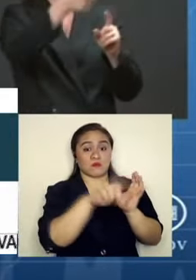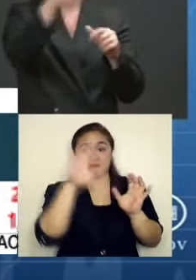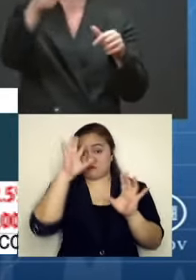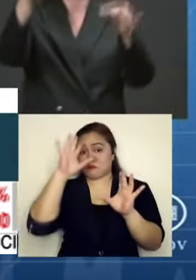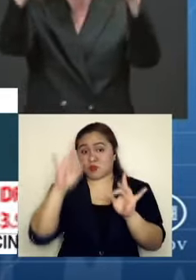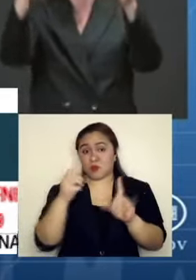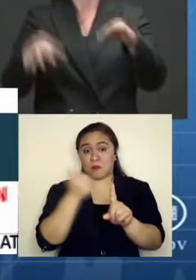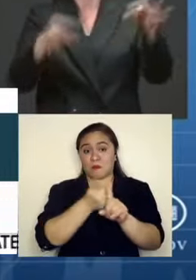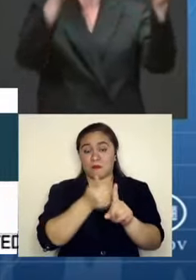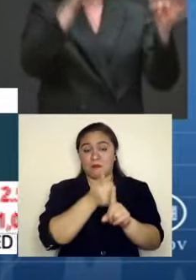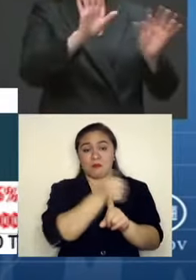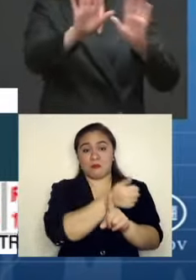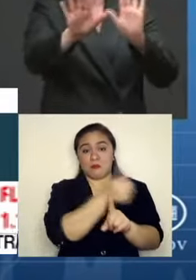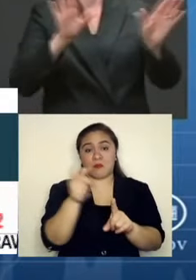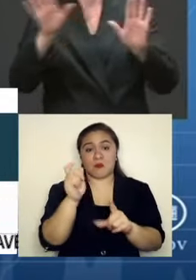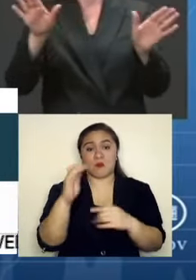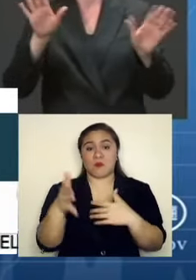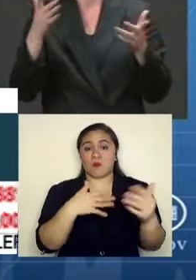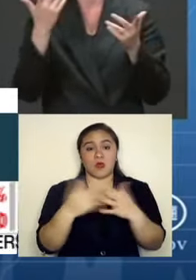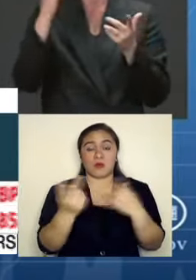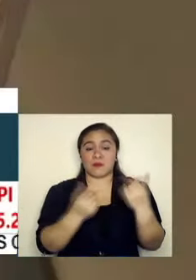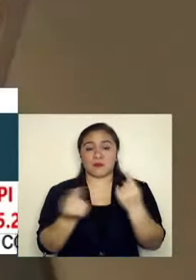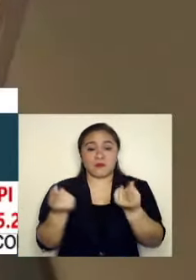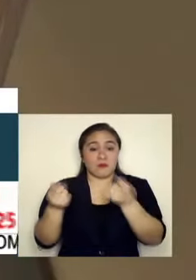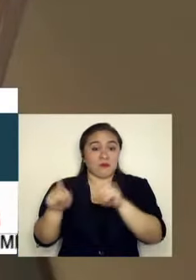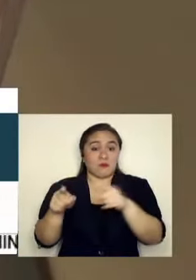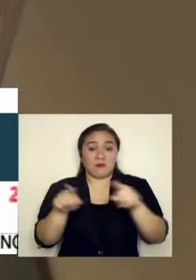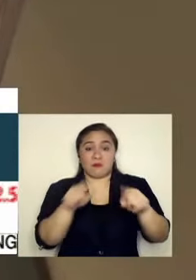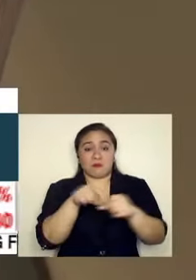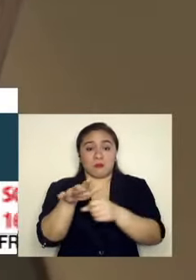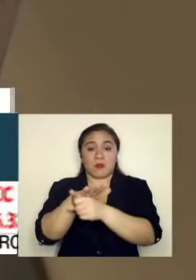based on what's going on in their local areas.